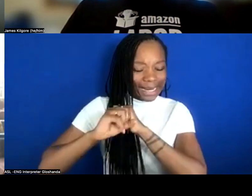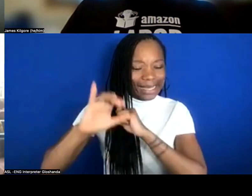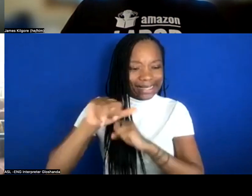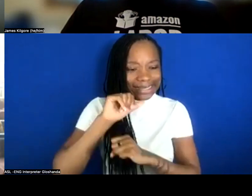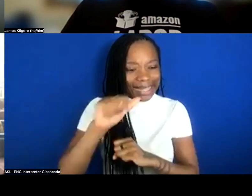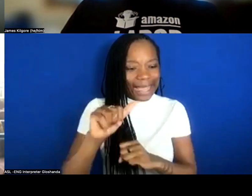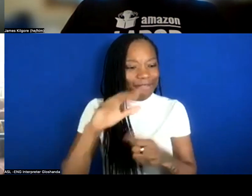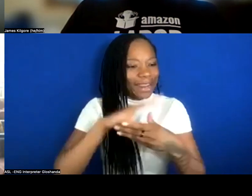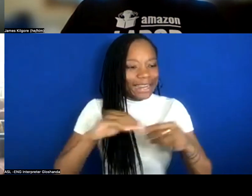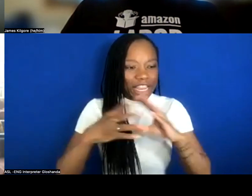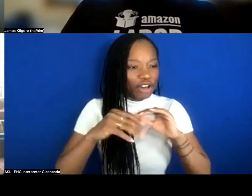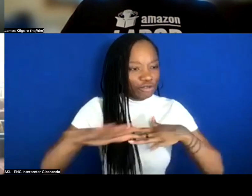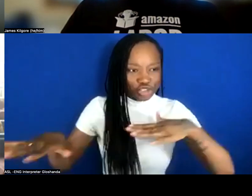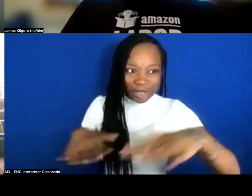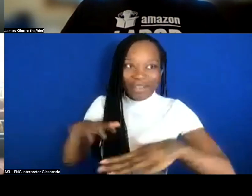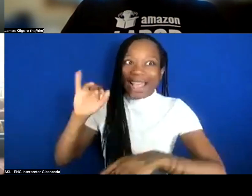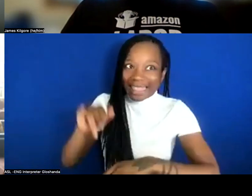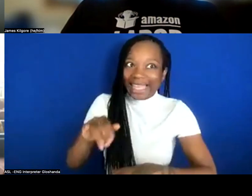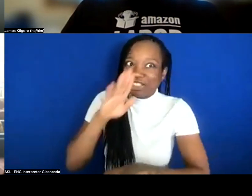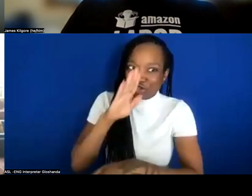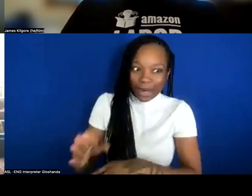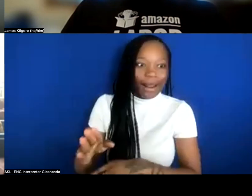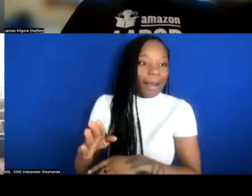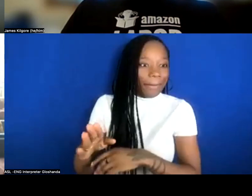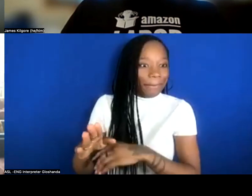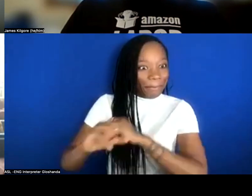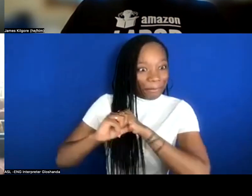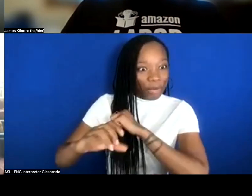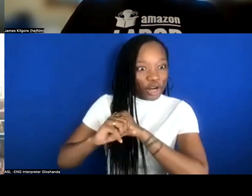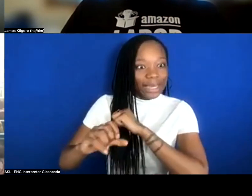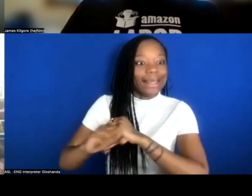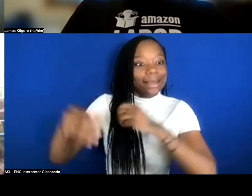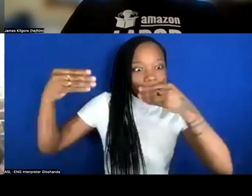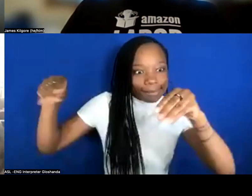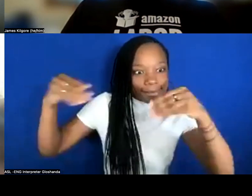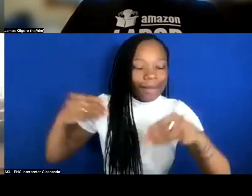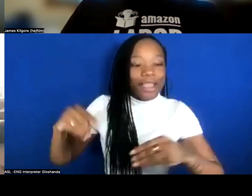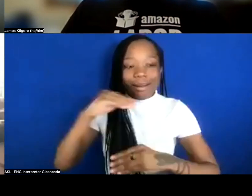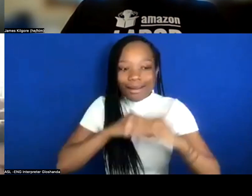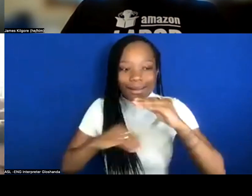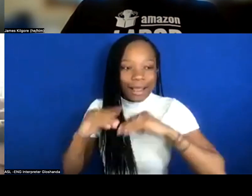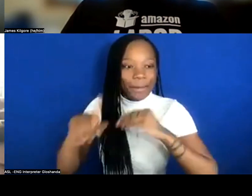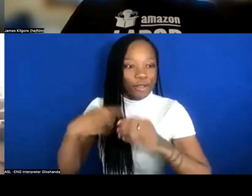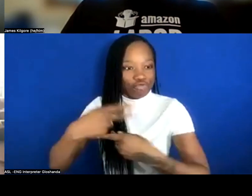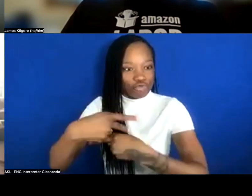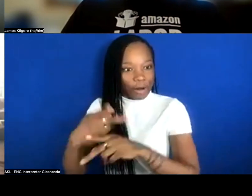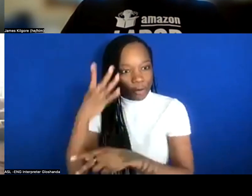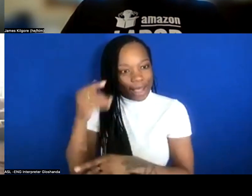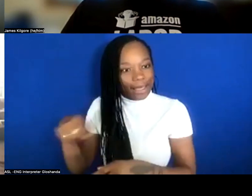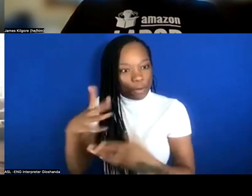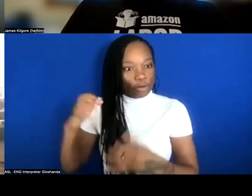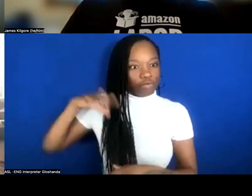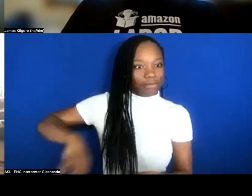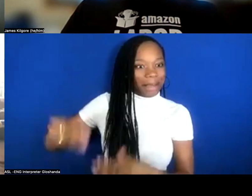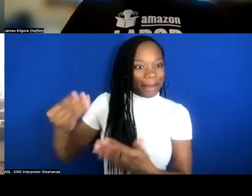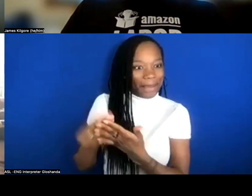It's like, it is straight up marketing. They're lying about their products because they're trying to make money. And so I think